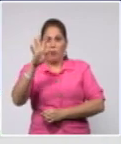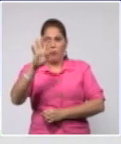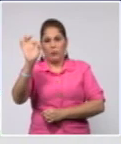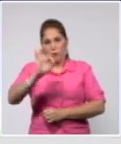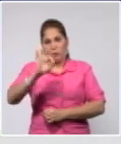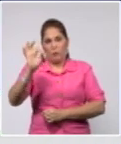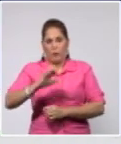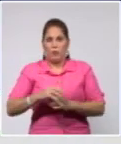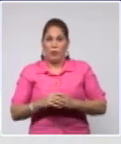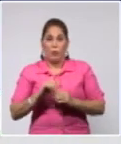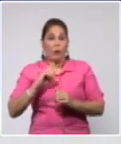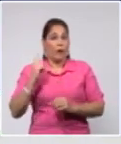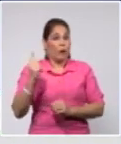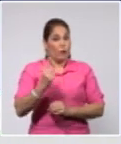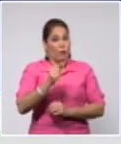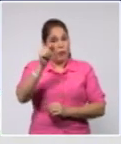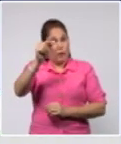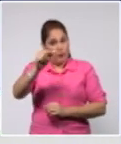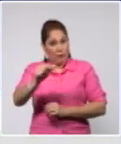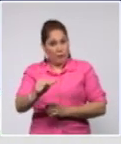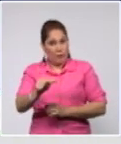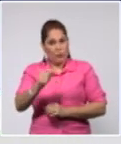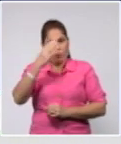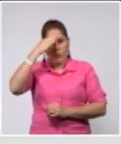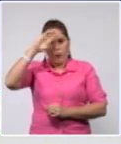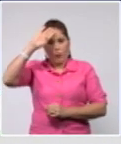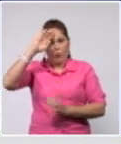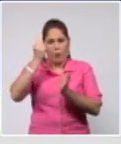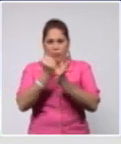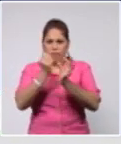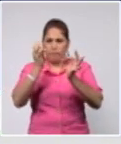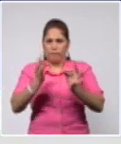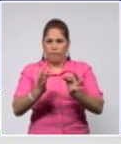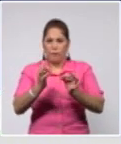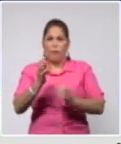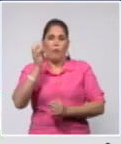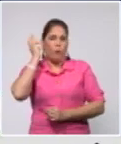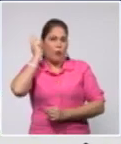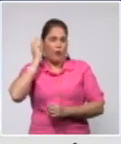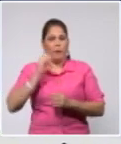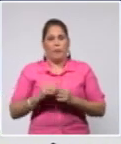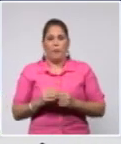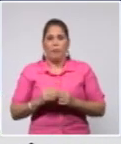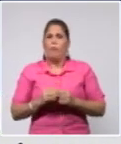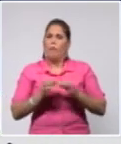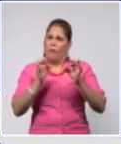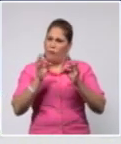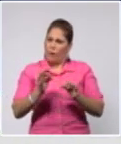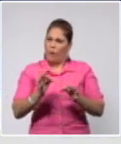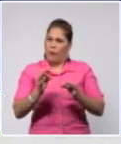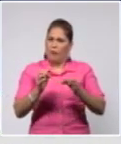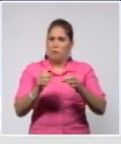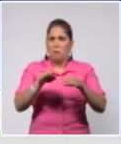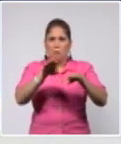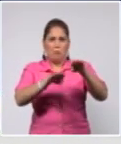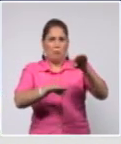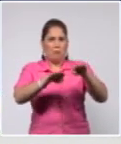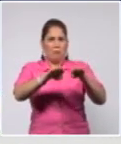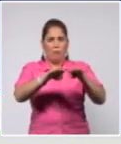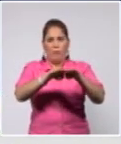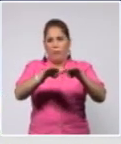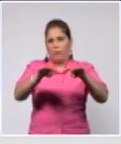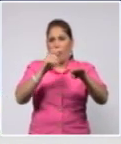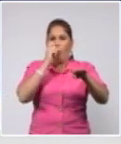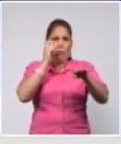By age group, 9 positive cases diagnosed yesterday are under the age of 20. 7